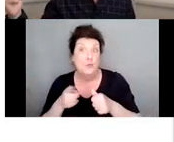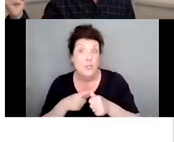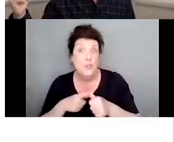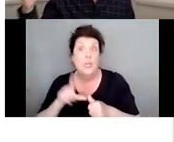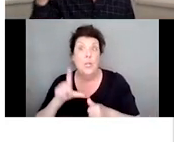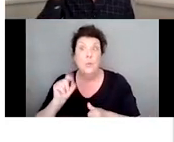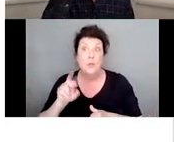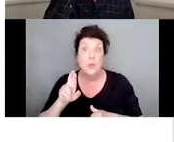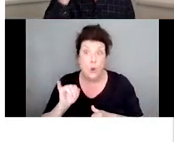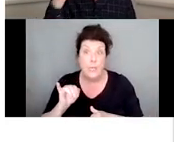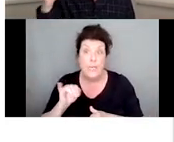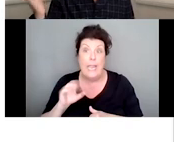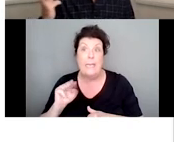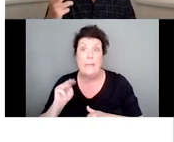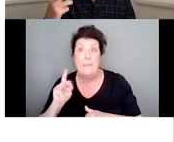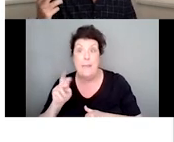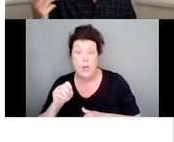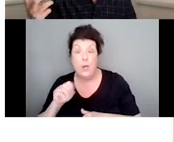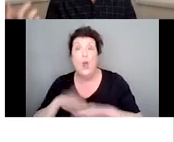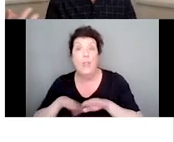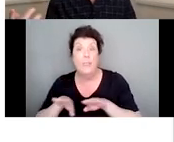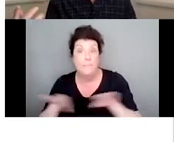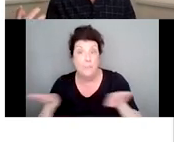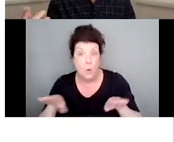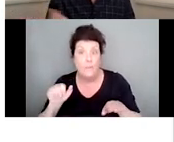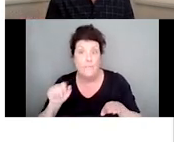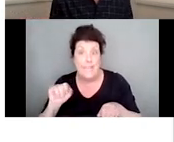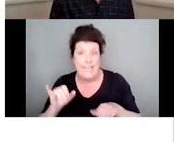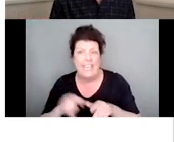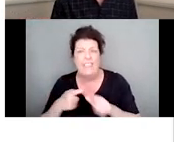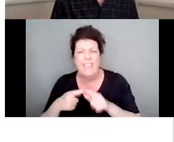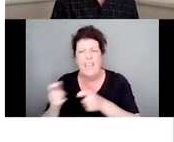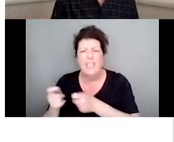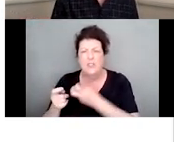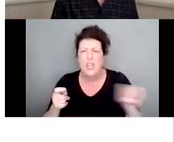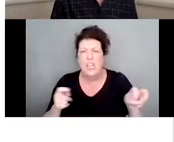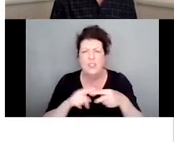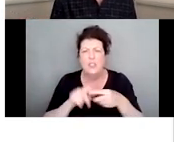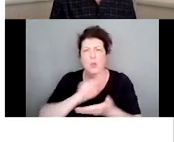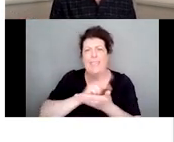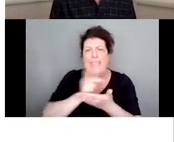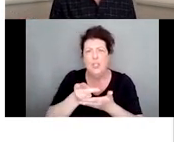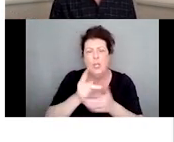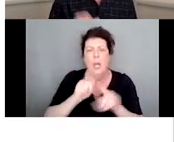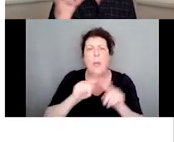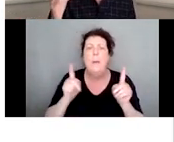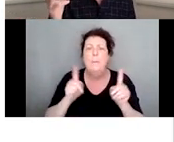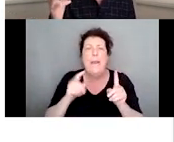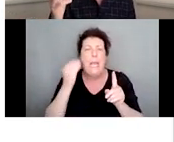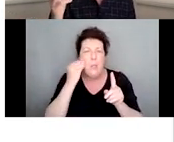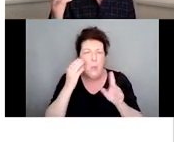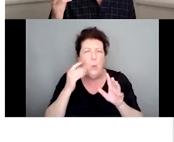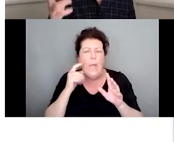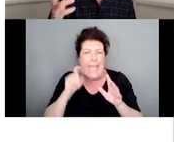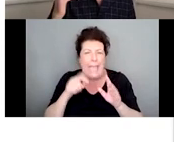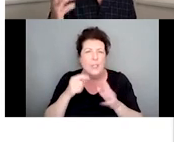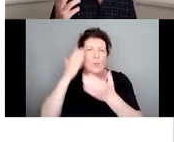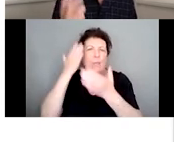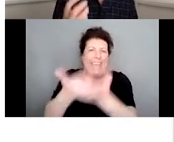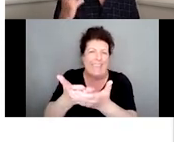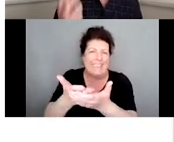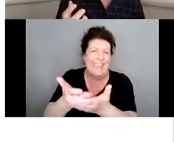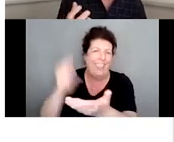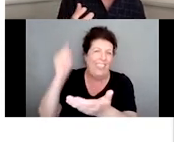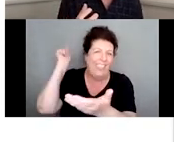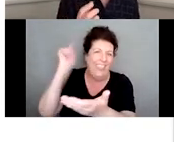to the attic, but I knew emotionally where I had to get Mare. And so I felt like when I, I was able